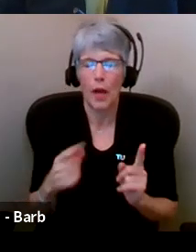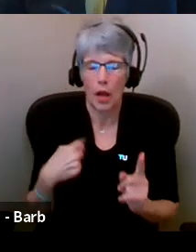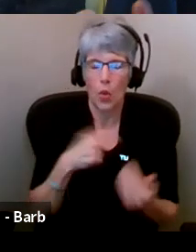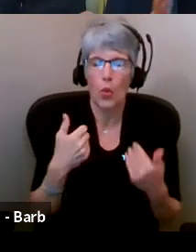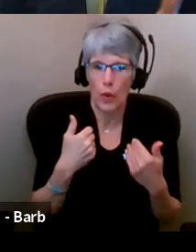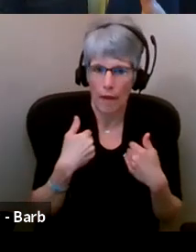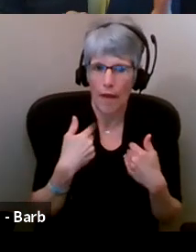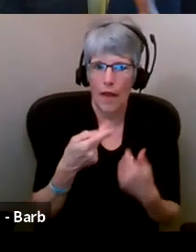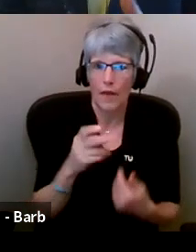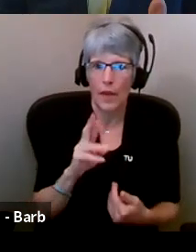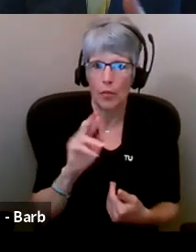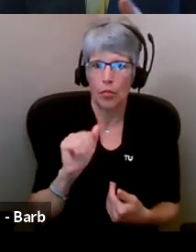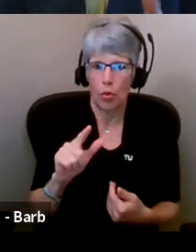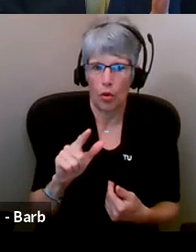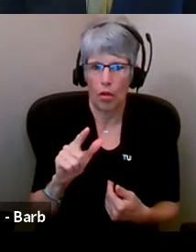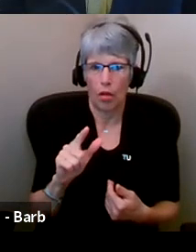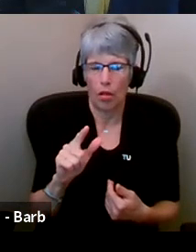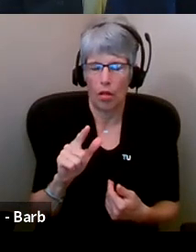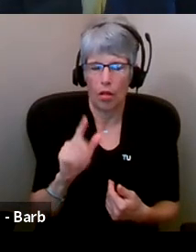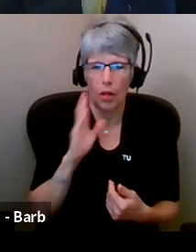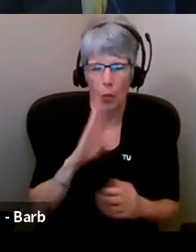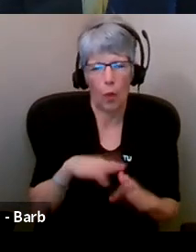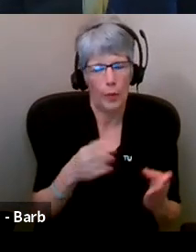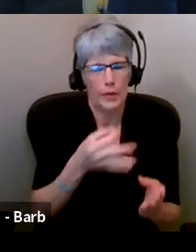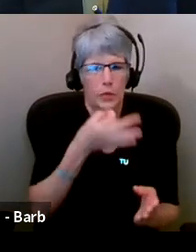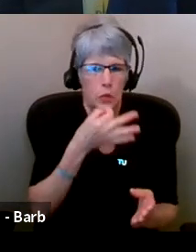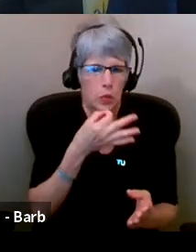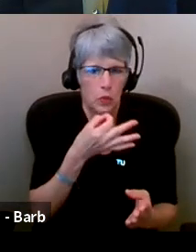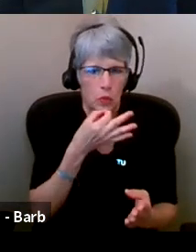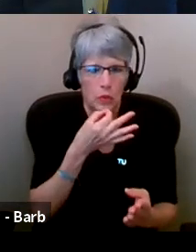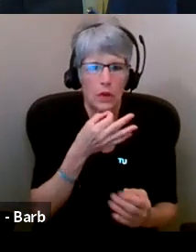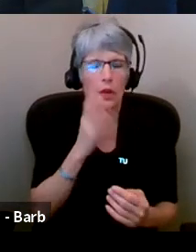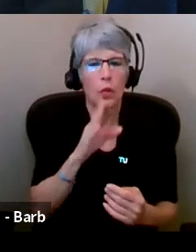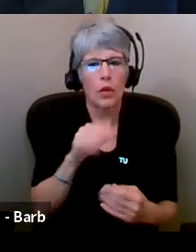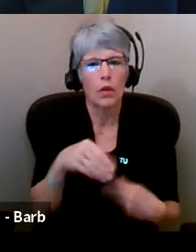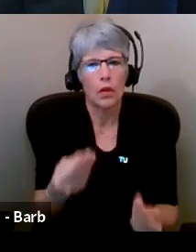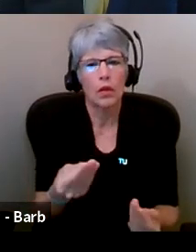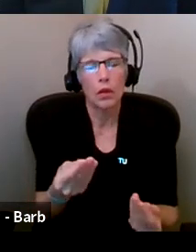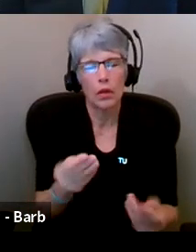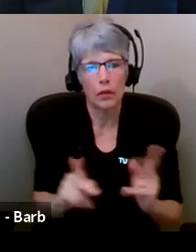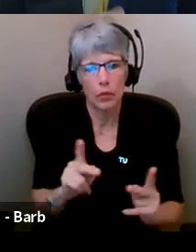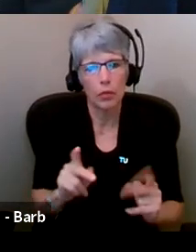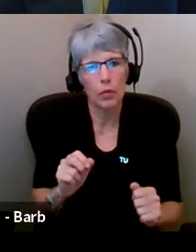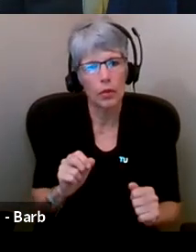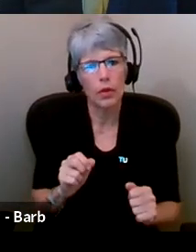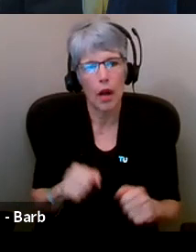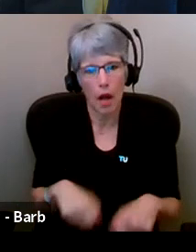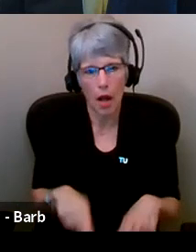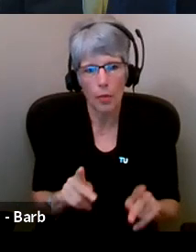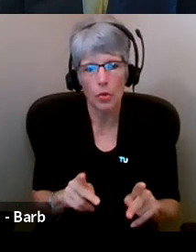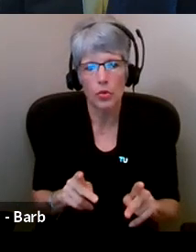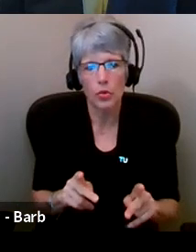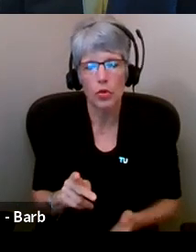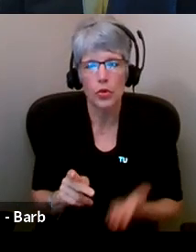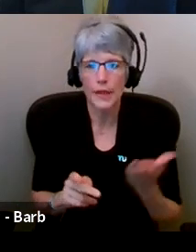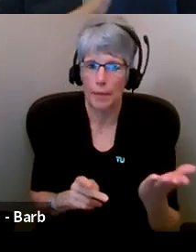that is close to going live any day now that will provide individuals the opportunity to submit proof